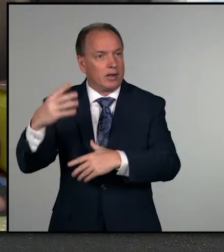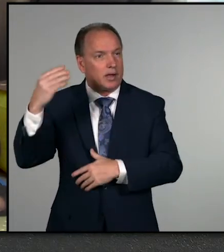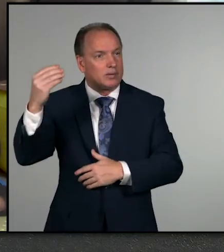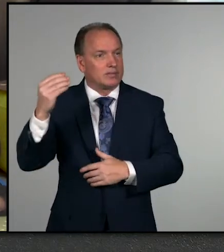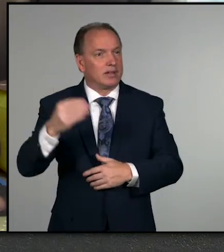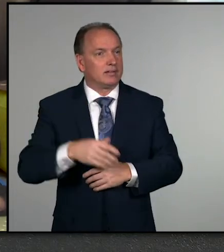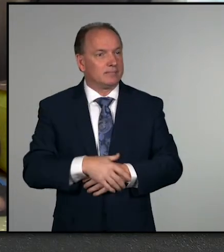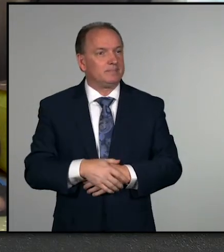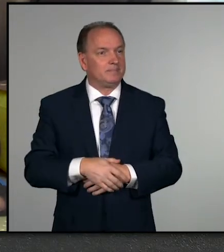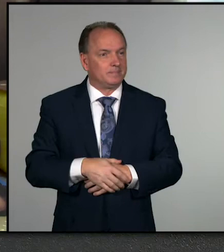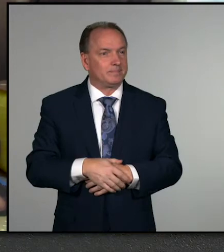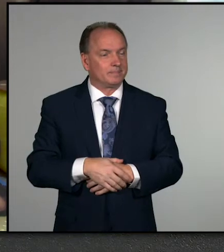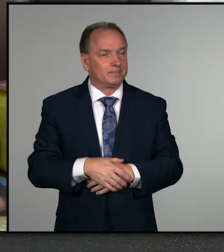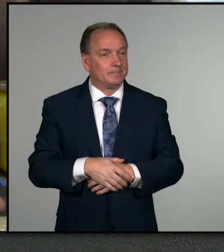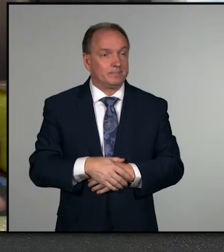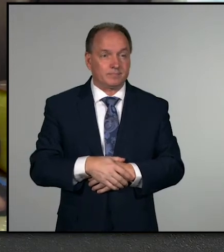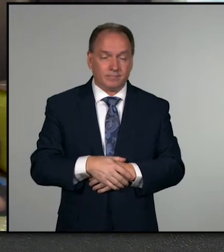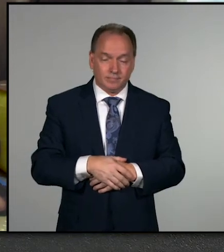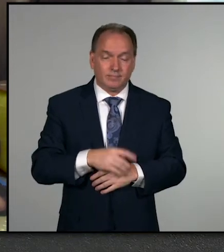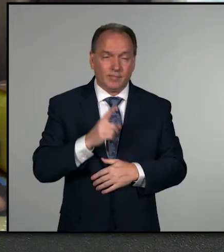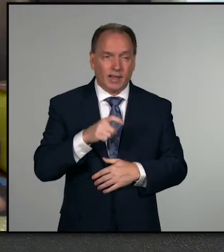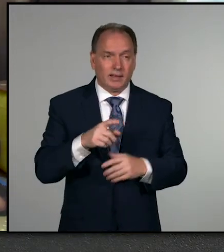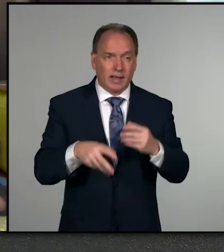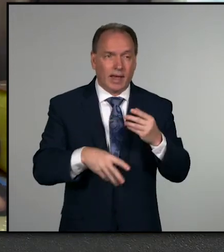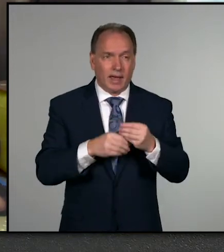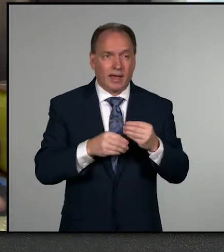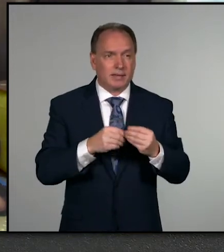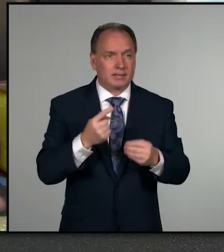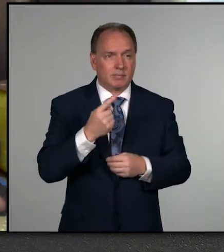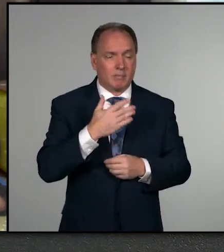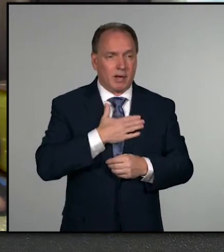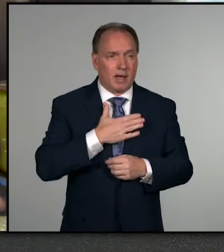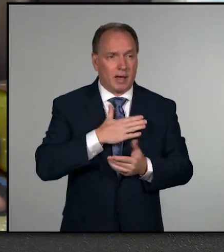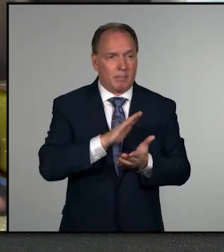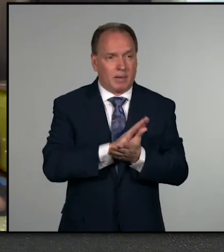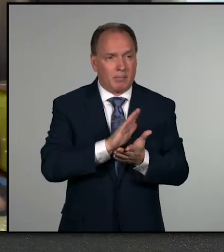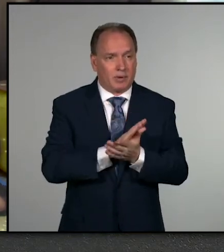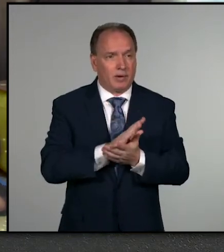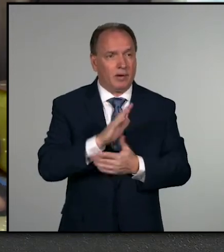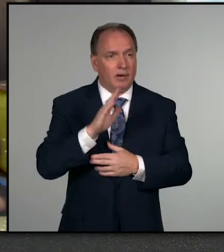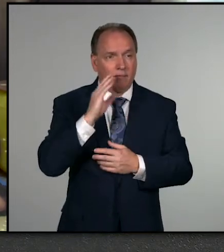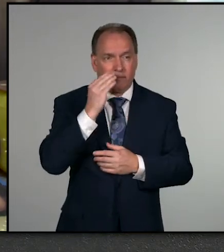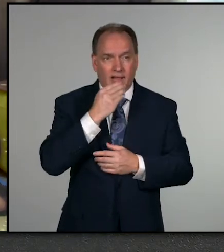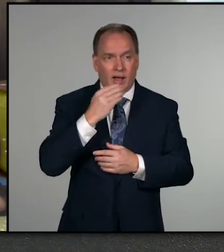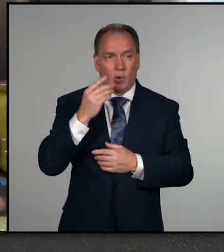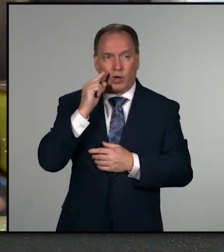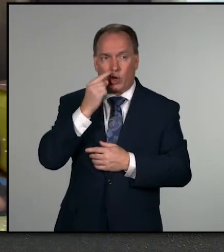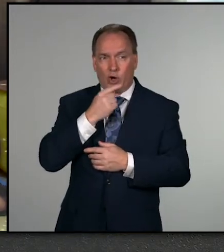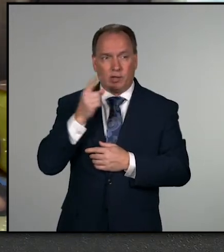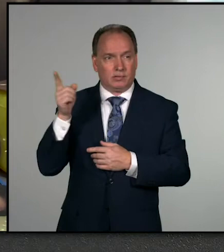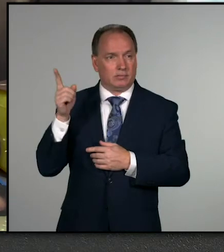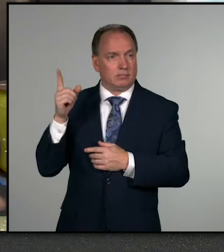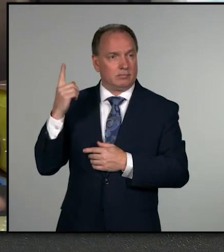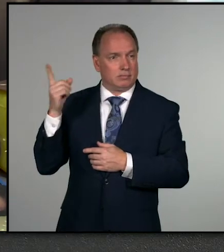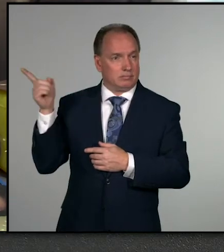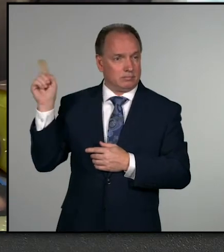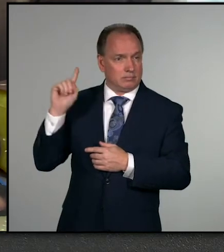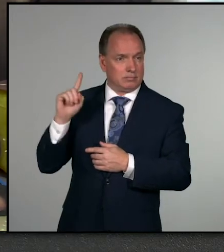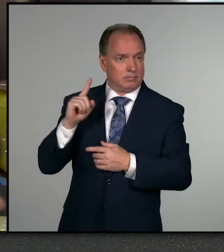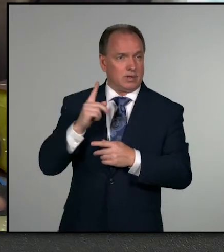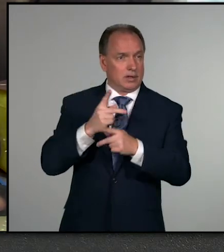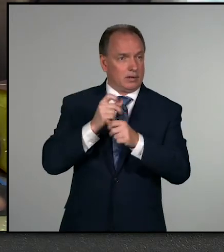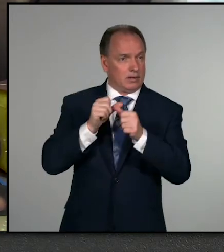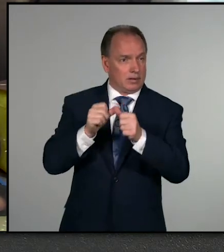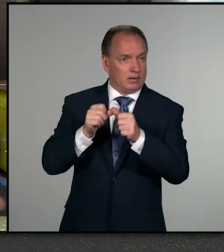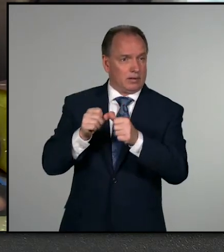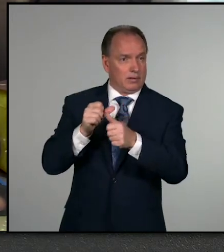ground. Yeah. So I need to add something to my paper flower garden because I want these flowers to keep growing.